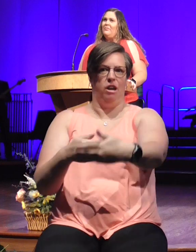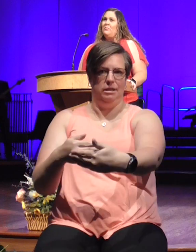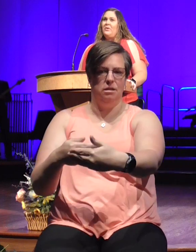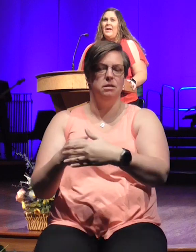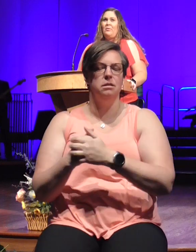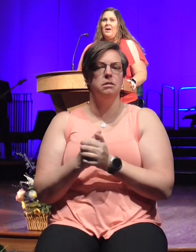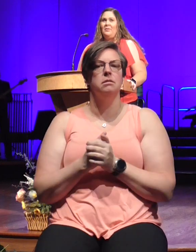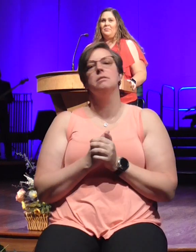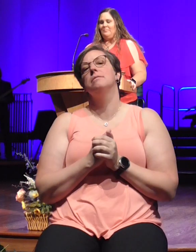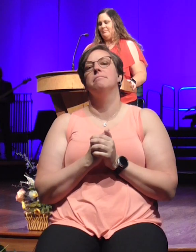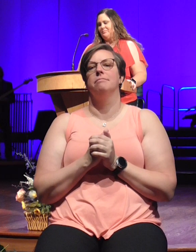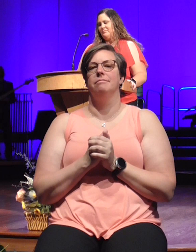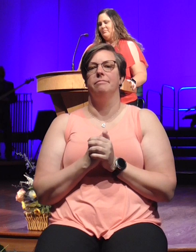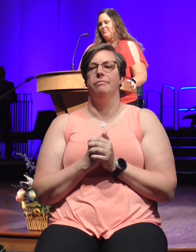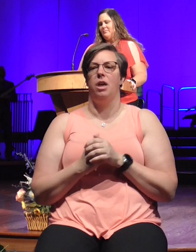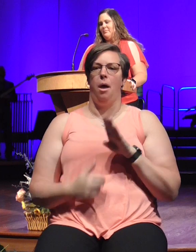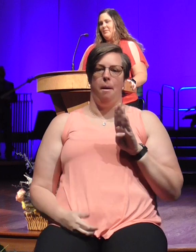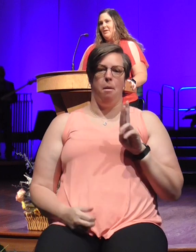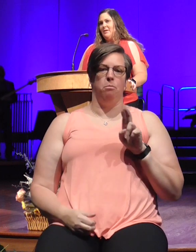And from Brené Brown,